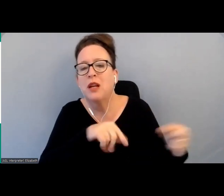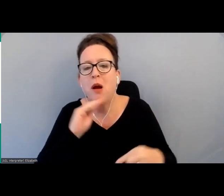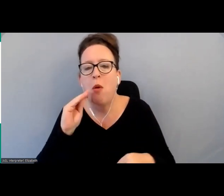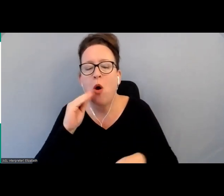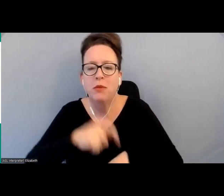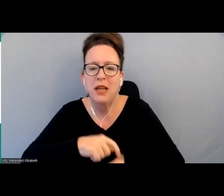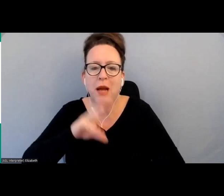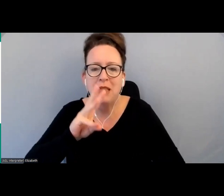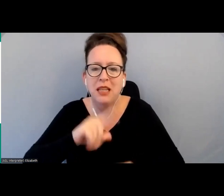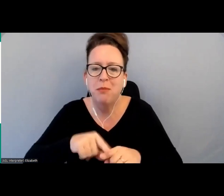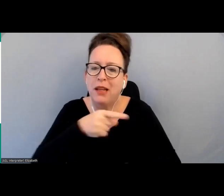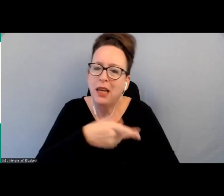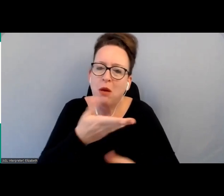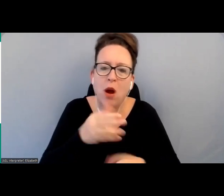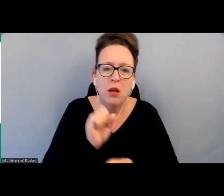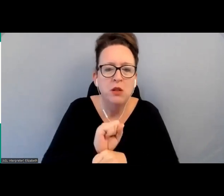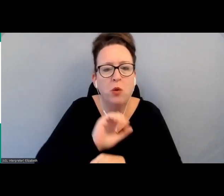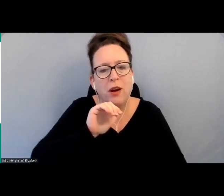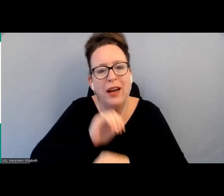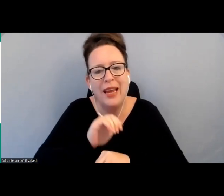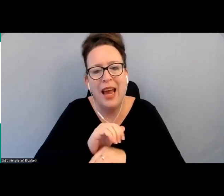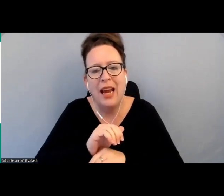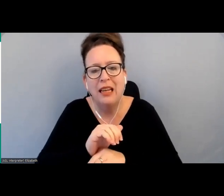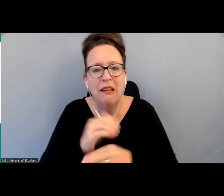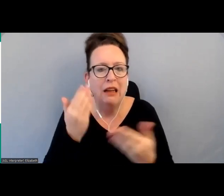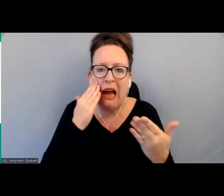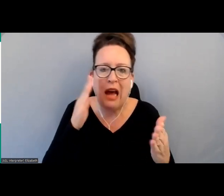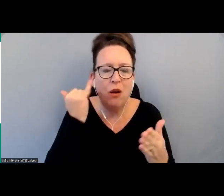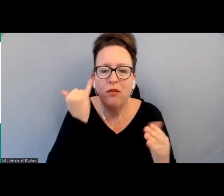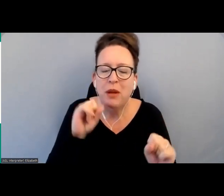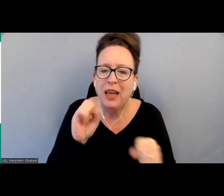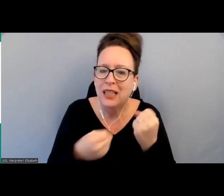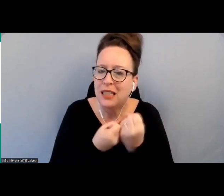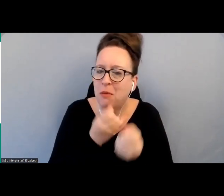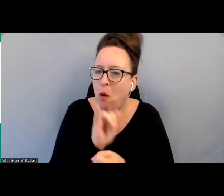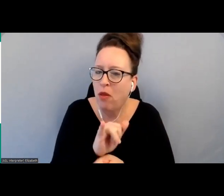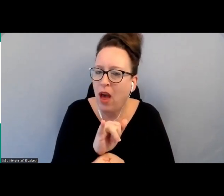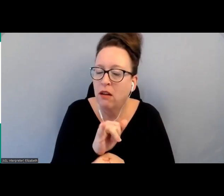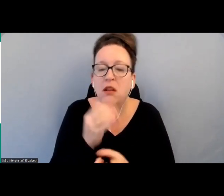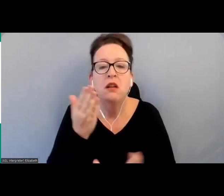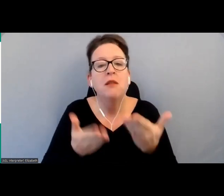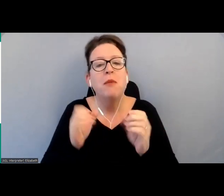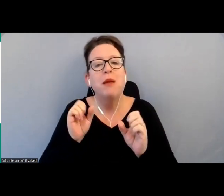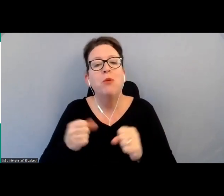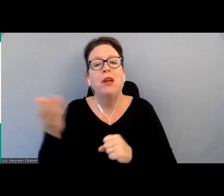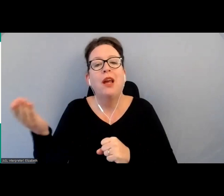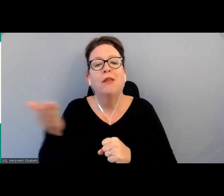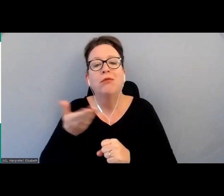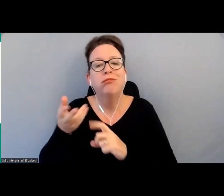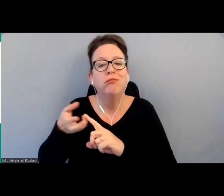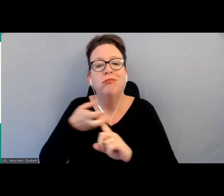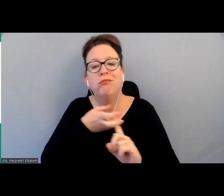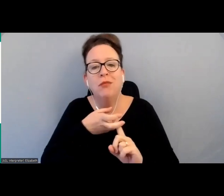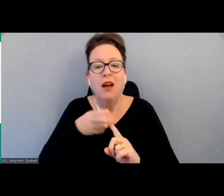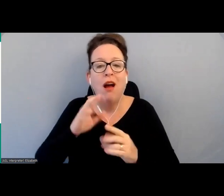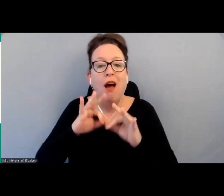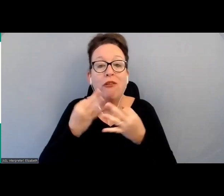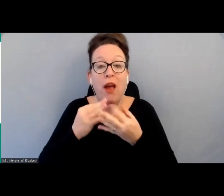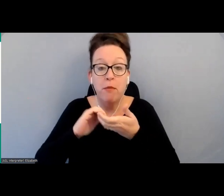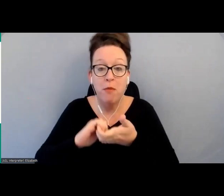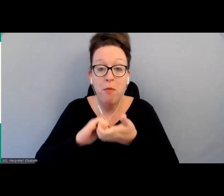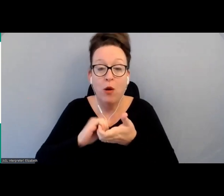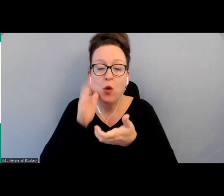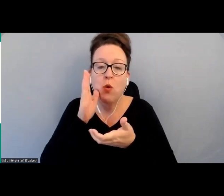wants to work at night, and there that we're not sure we're able to support that. We might be able to bring in a family partner who's going to help